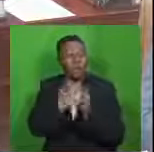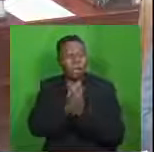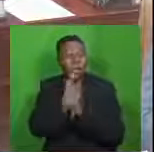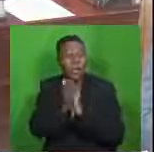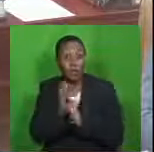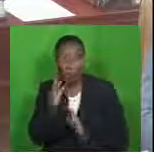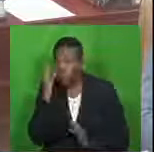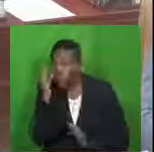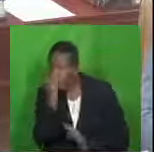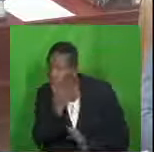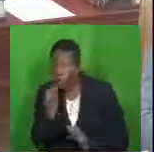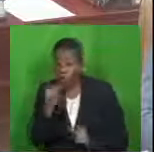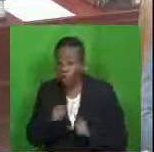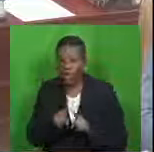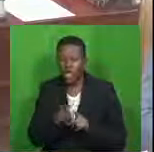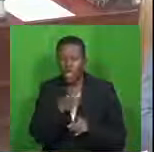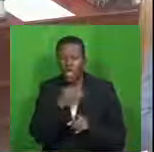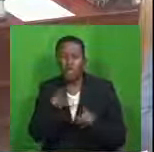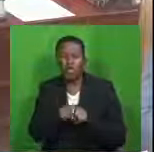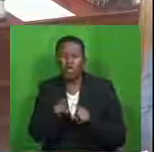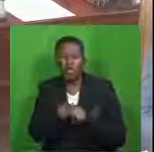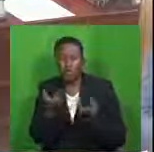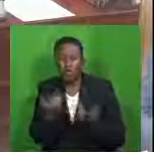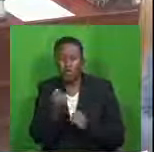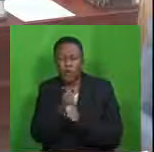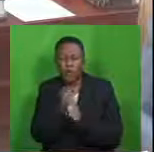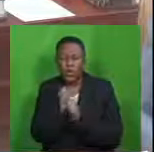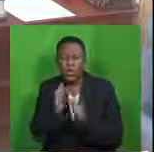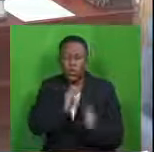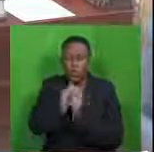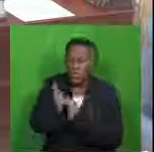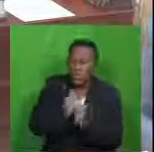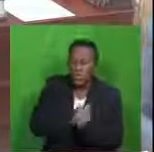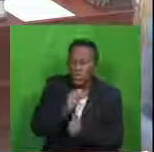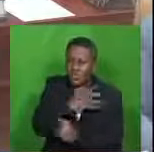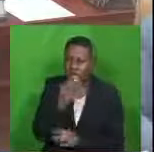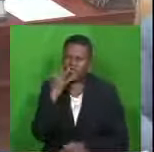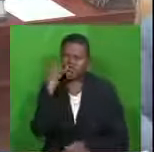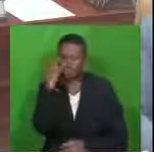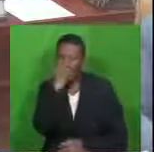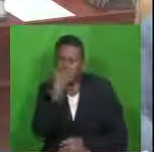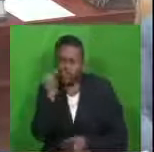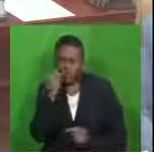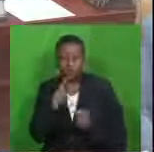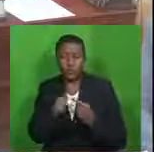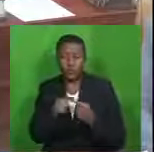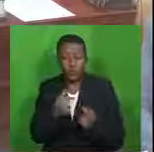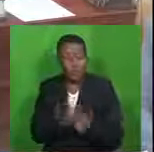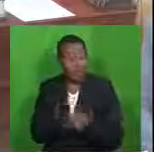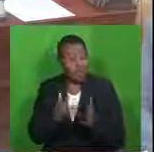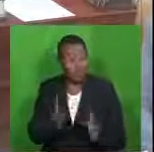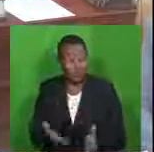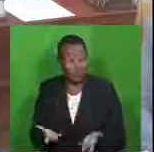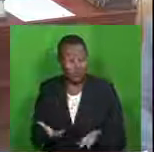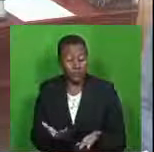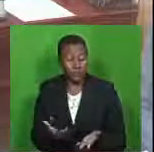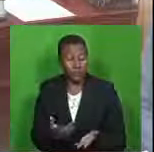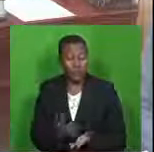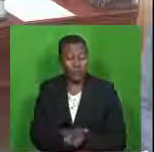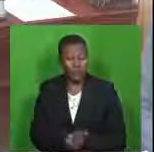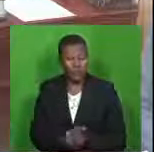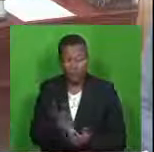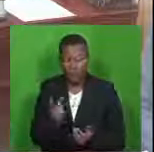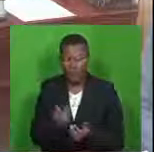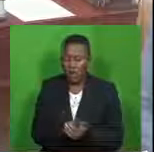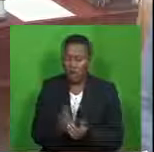make competitive football attractive to Ghanaians and to take advantage. Ghana has, Mr. Speaker, lots